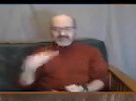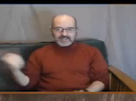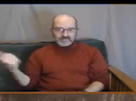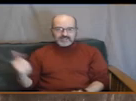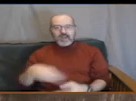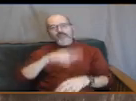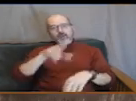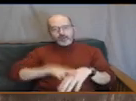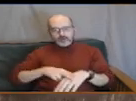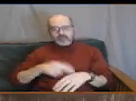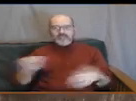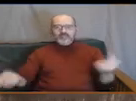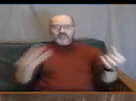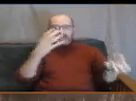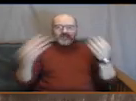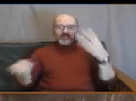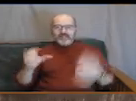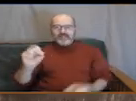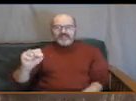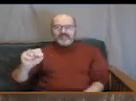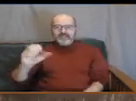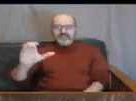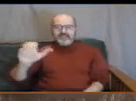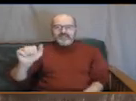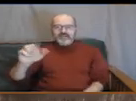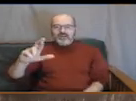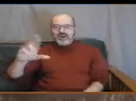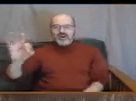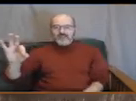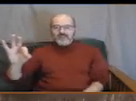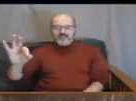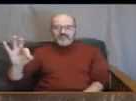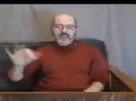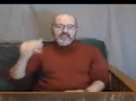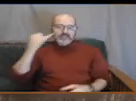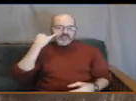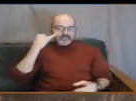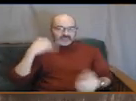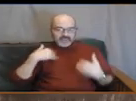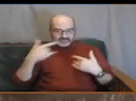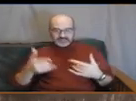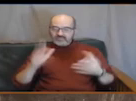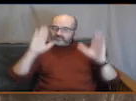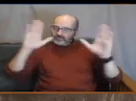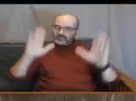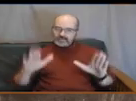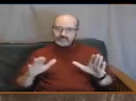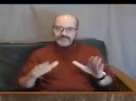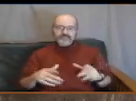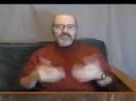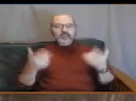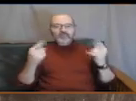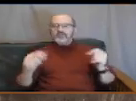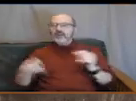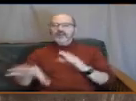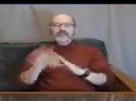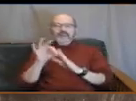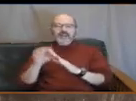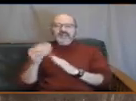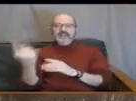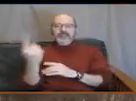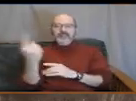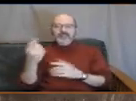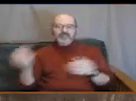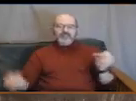course, these juggling scarves are fabulous. If you have anything like this, these are great. So try to locate yourself